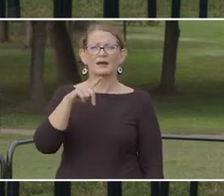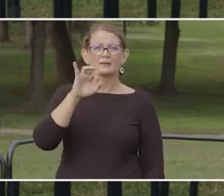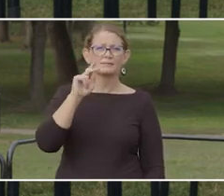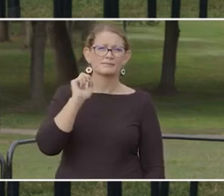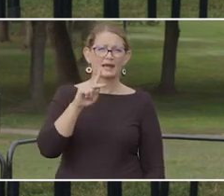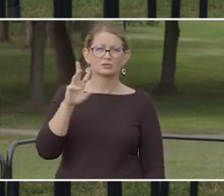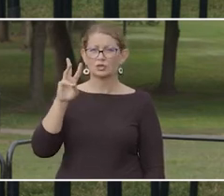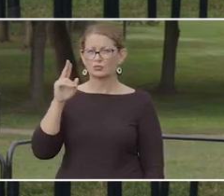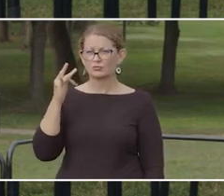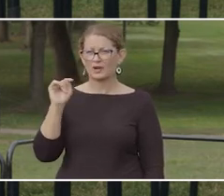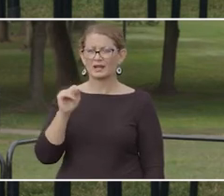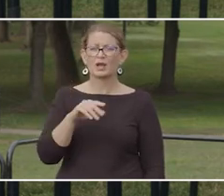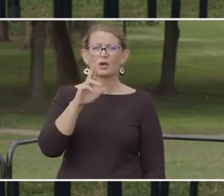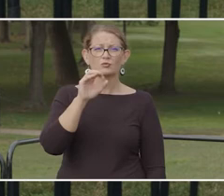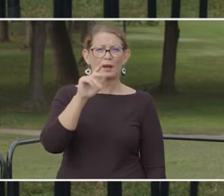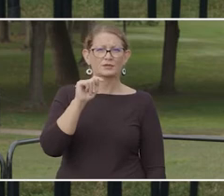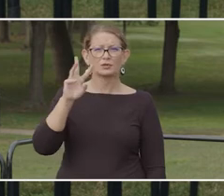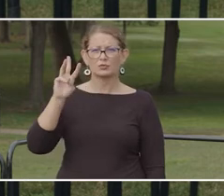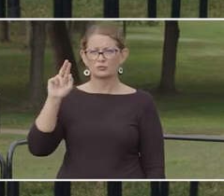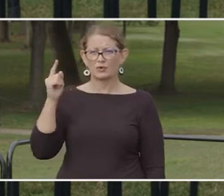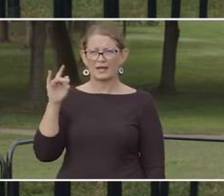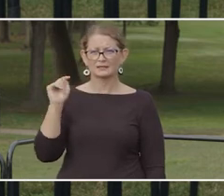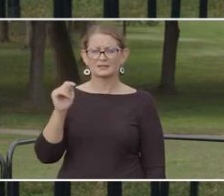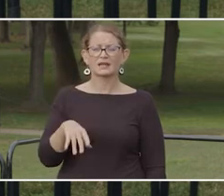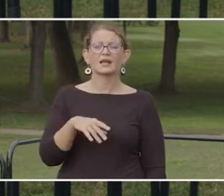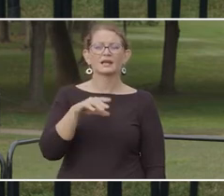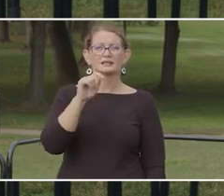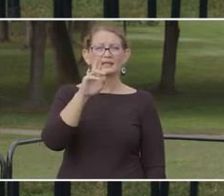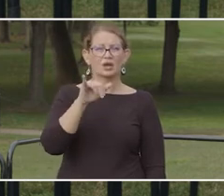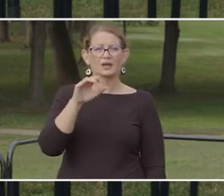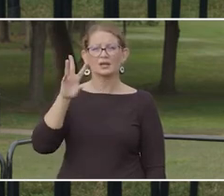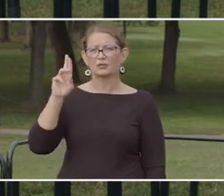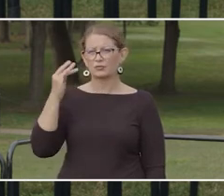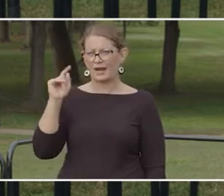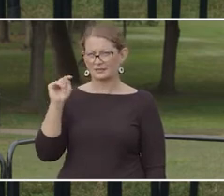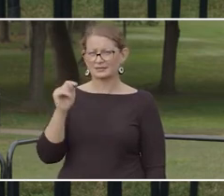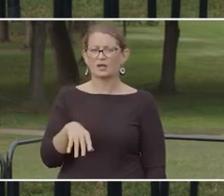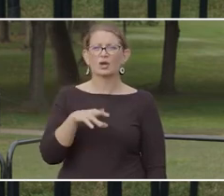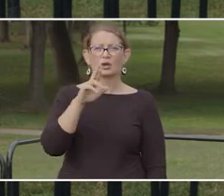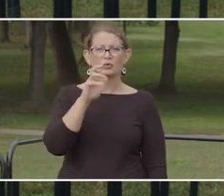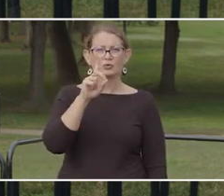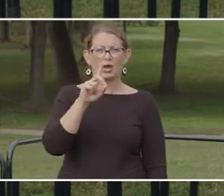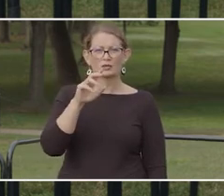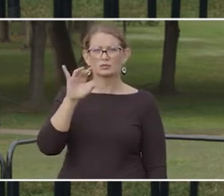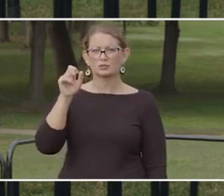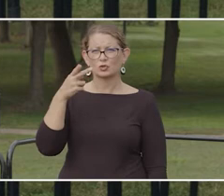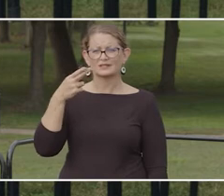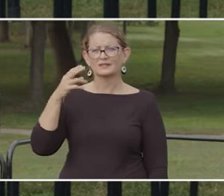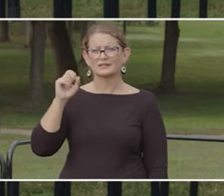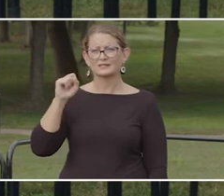Wright. Robert M. Wright. Terry R. Wright. Ronald Joseph